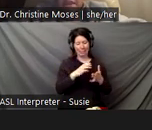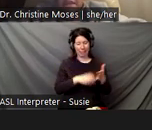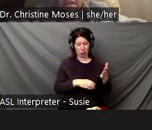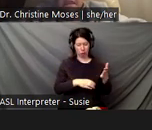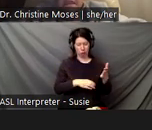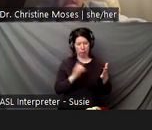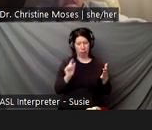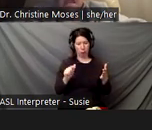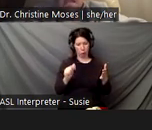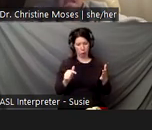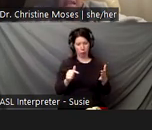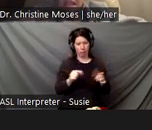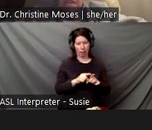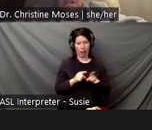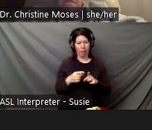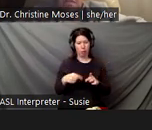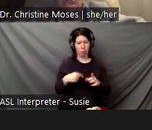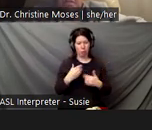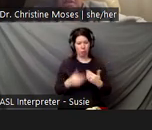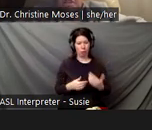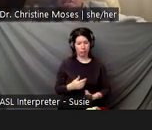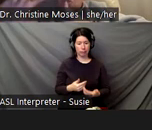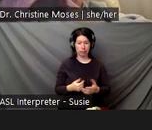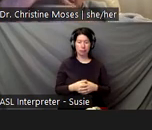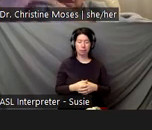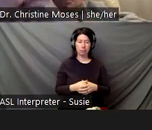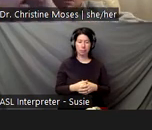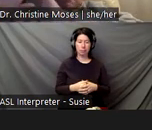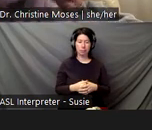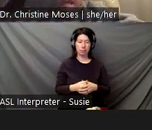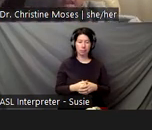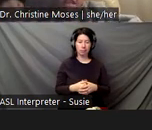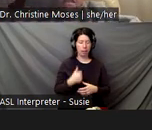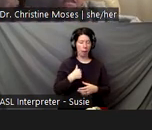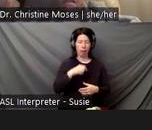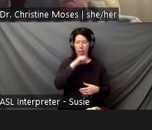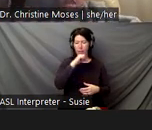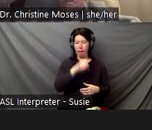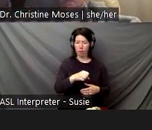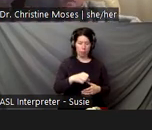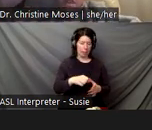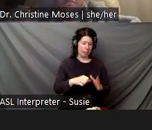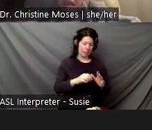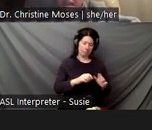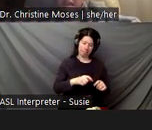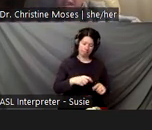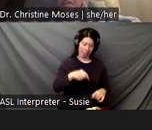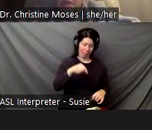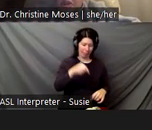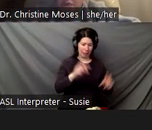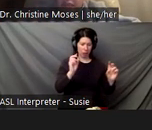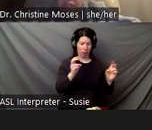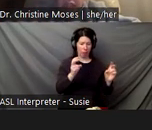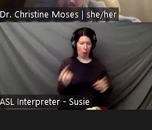progress. Yes, I would love to be able to put a flag in this and say, okay, we would come back to this.